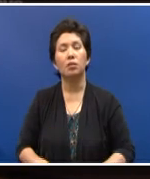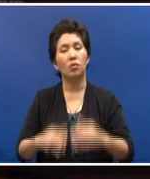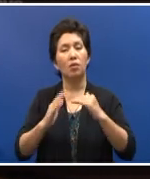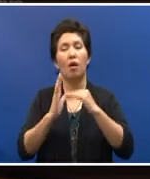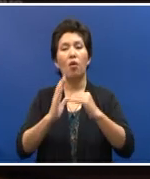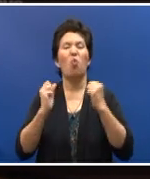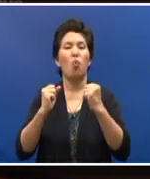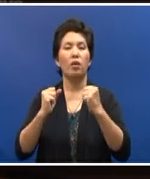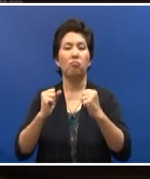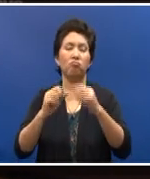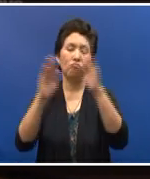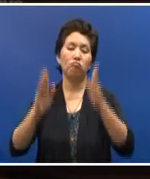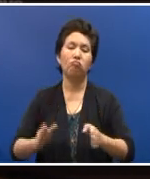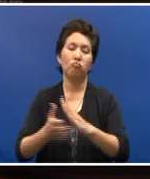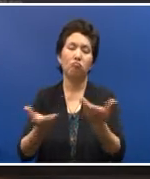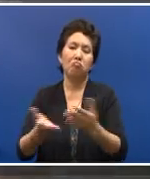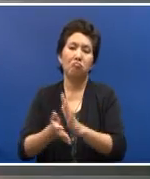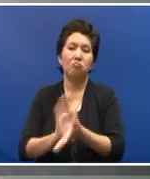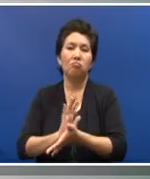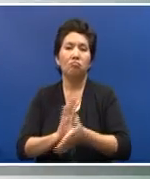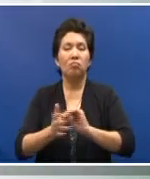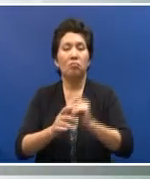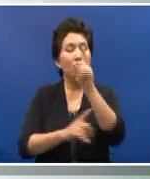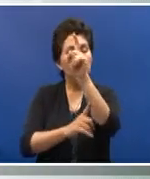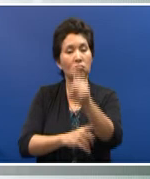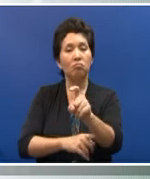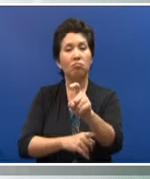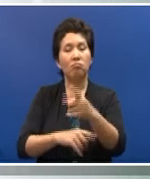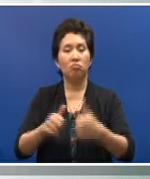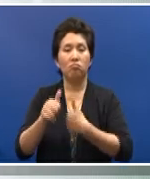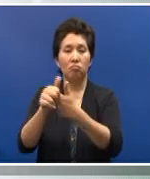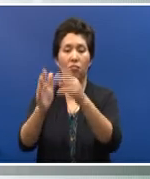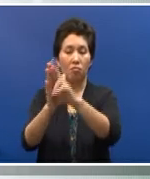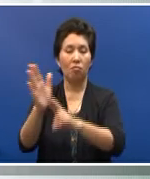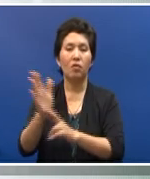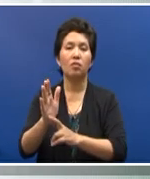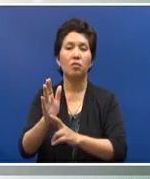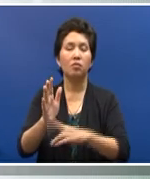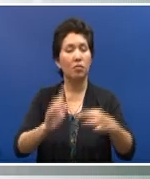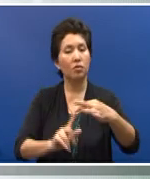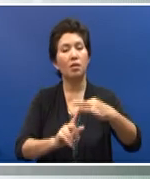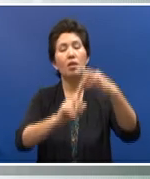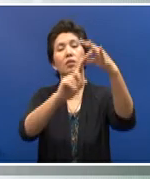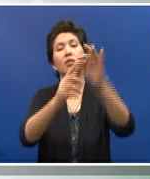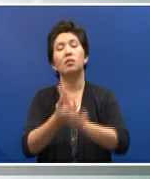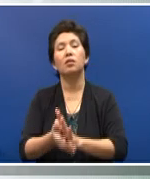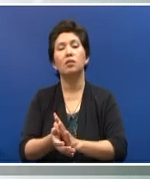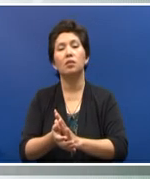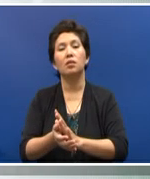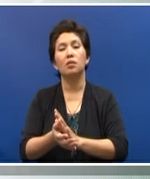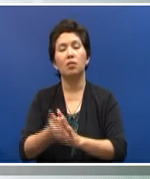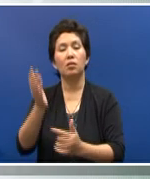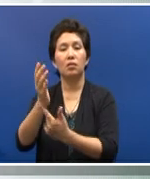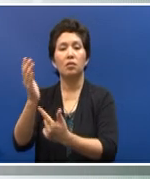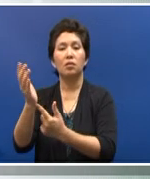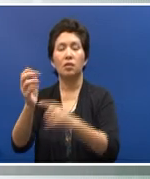Okay, and it also will lead to role specialization, whereby the existence of a